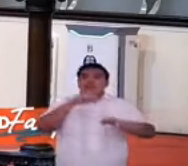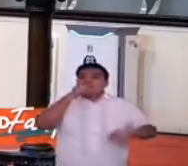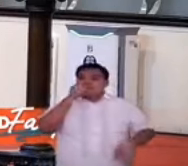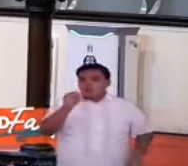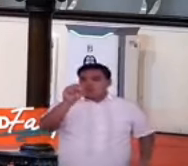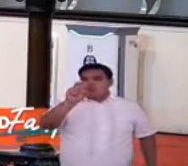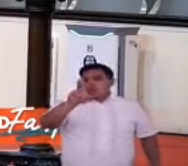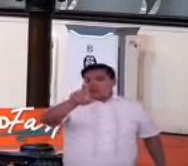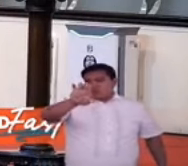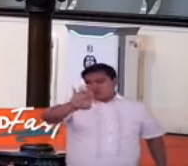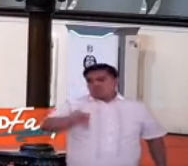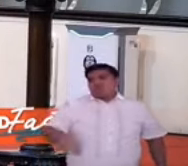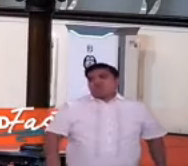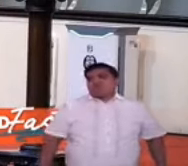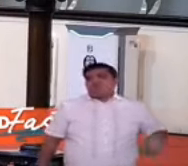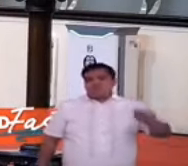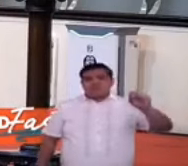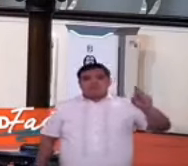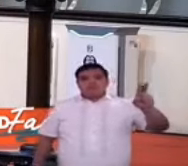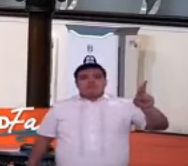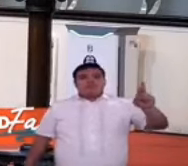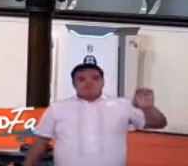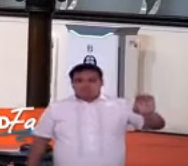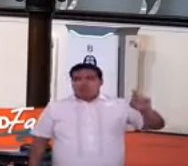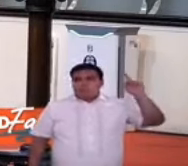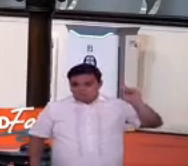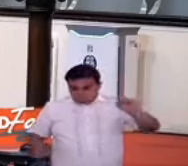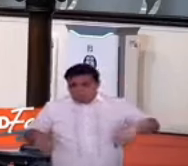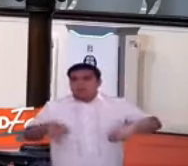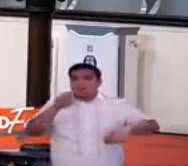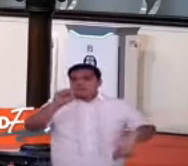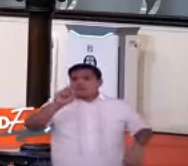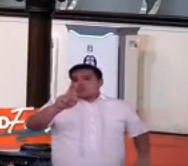Ang pagdawat ni Kristo dili ni yama-yama tinud-anay ni.